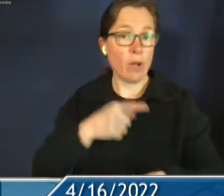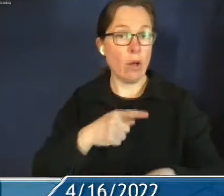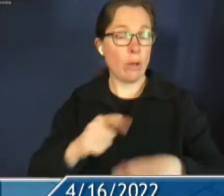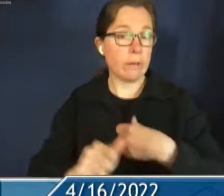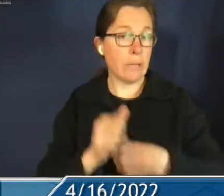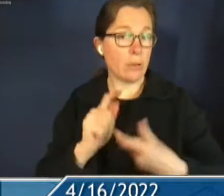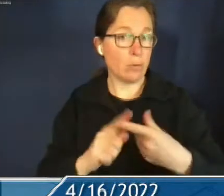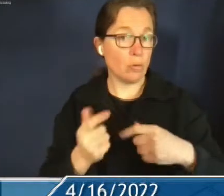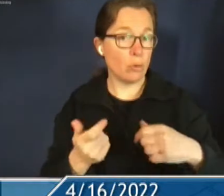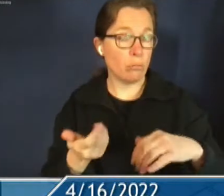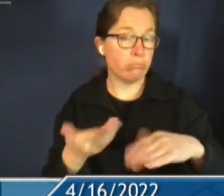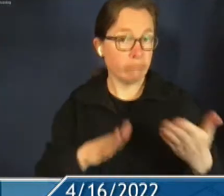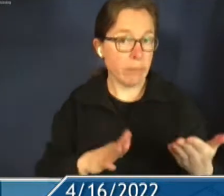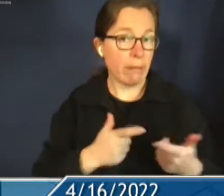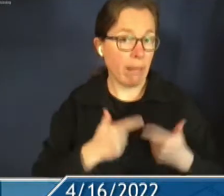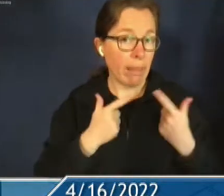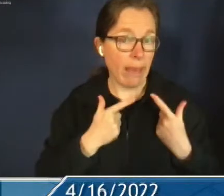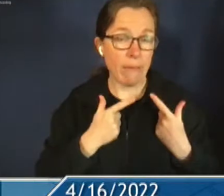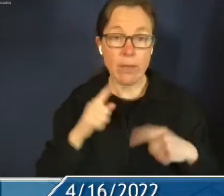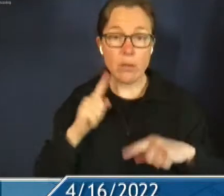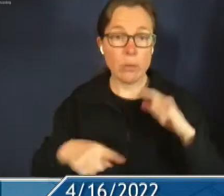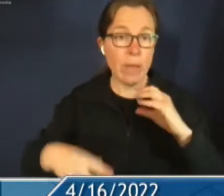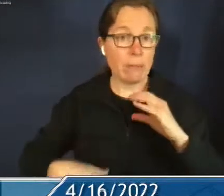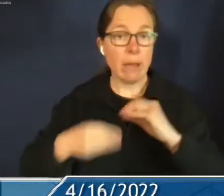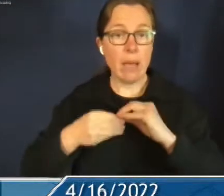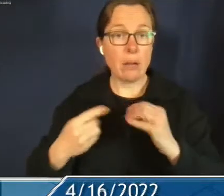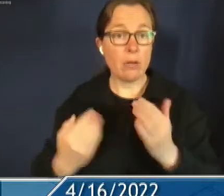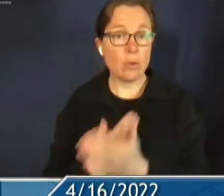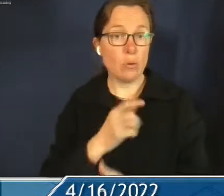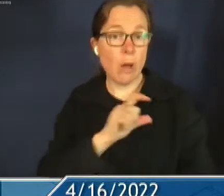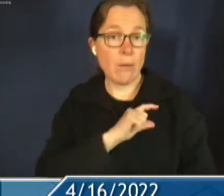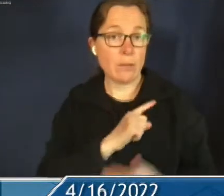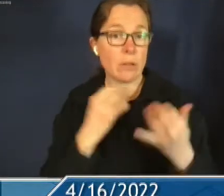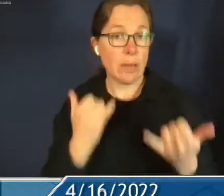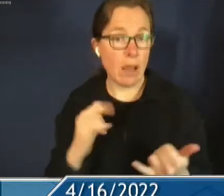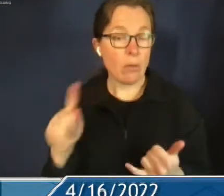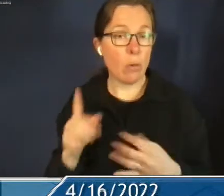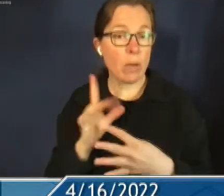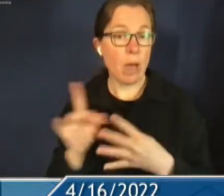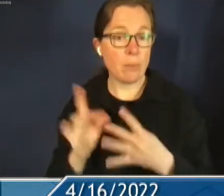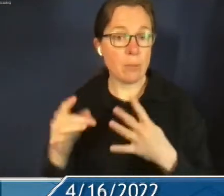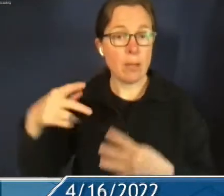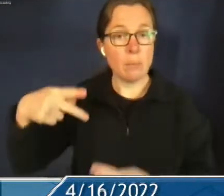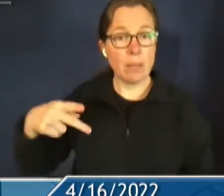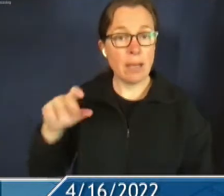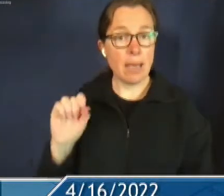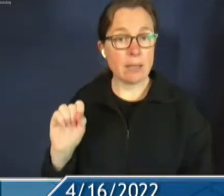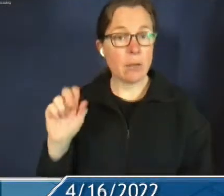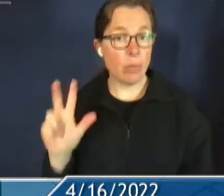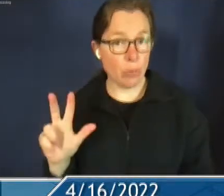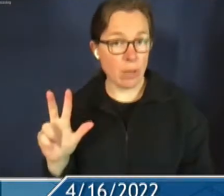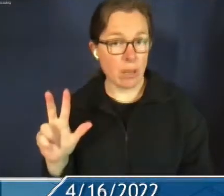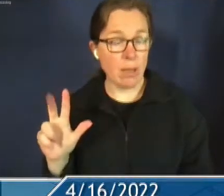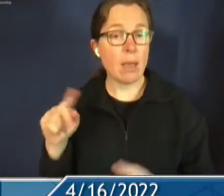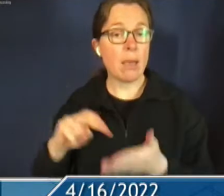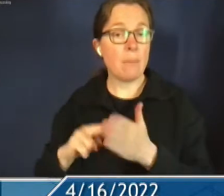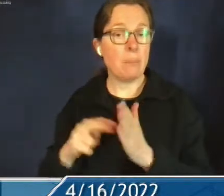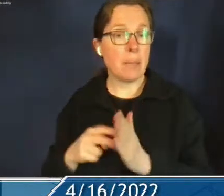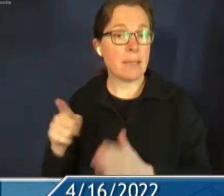get new officers on board now, our only option is with PS3s. An officer can offload much